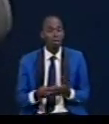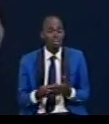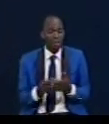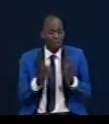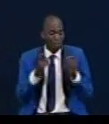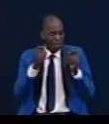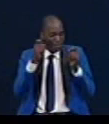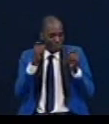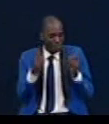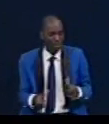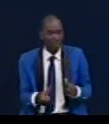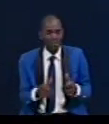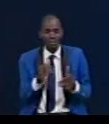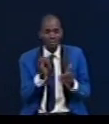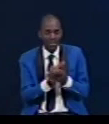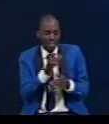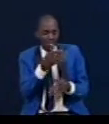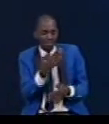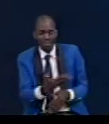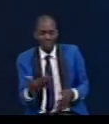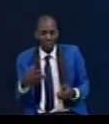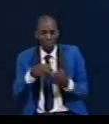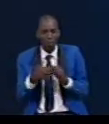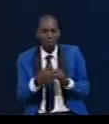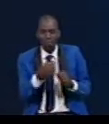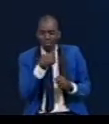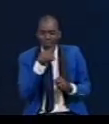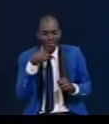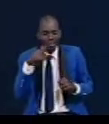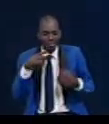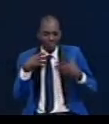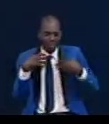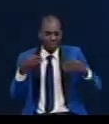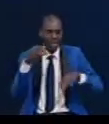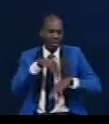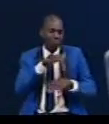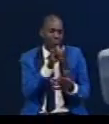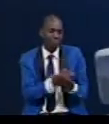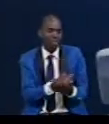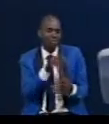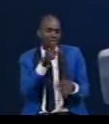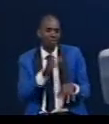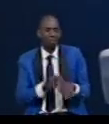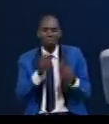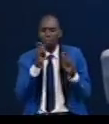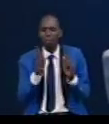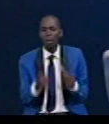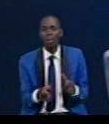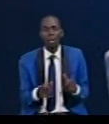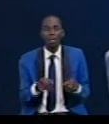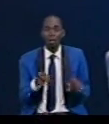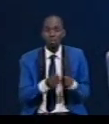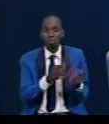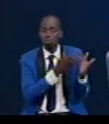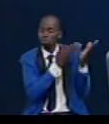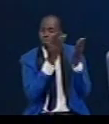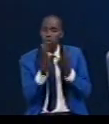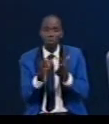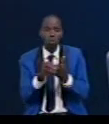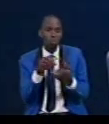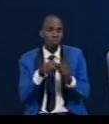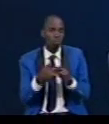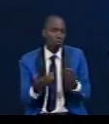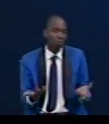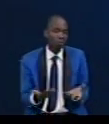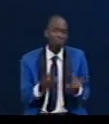healed at that time. And all the problems were brought here. As you look unto Jesus, as you announce